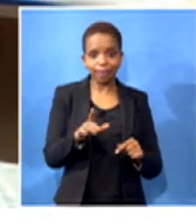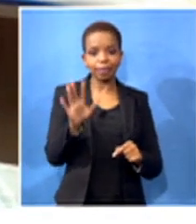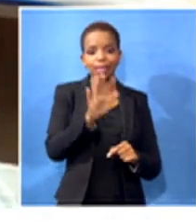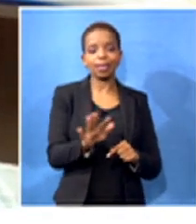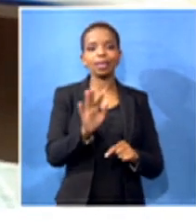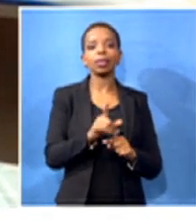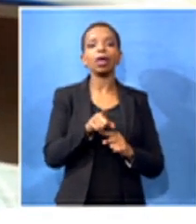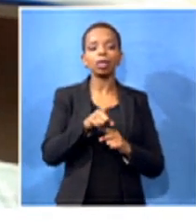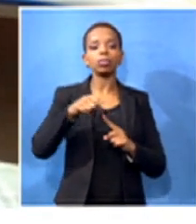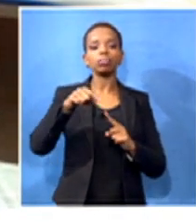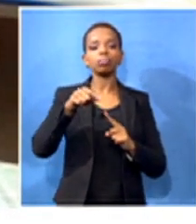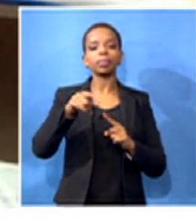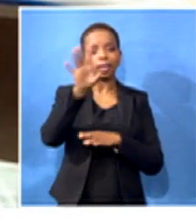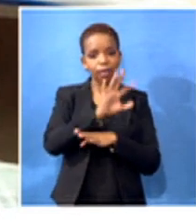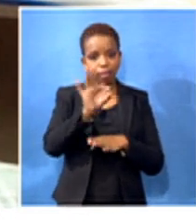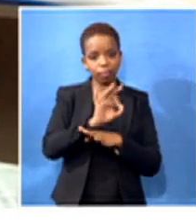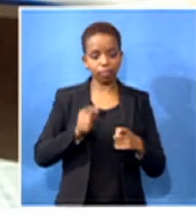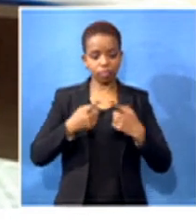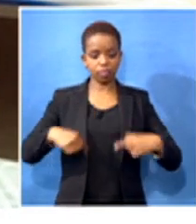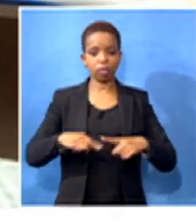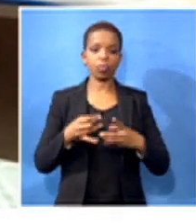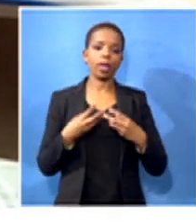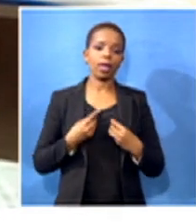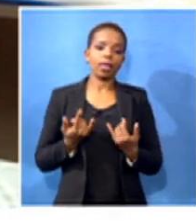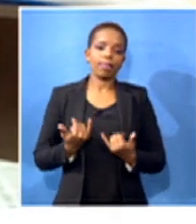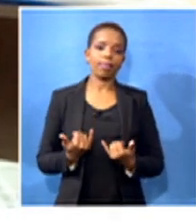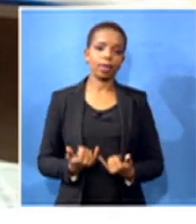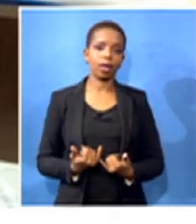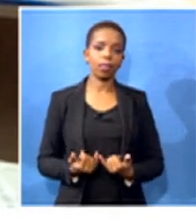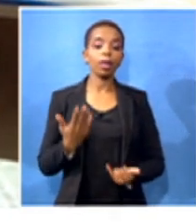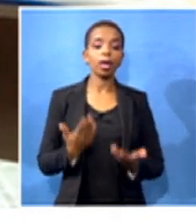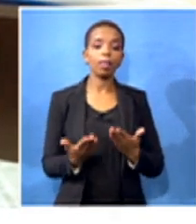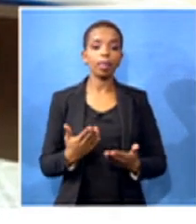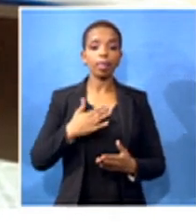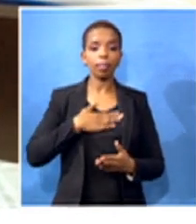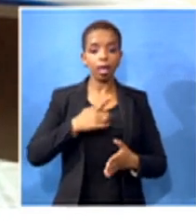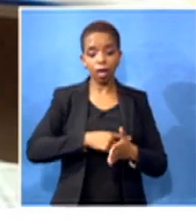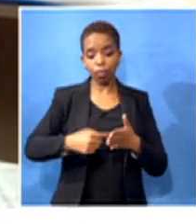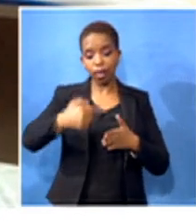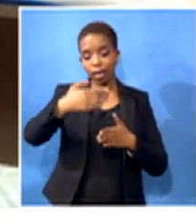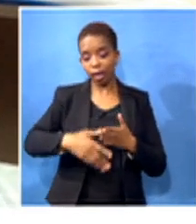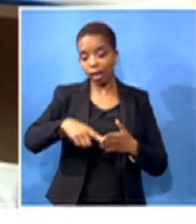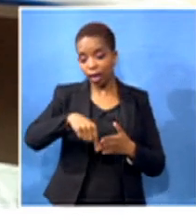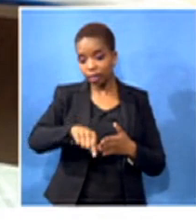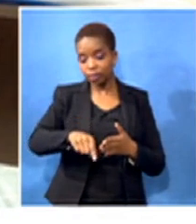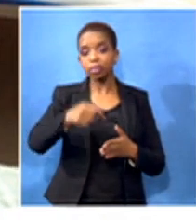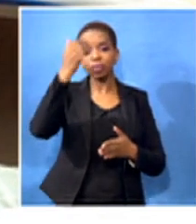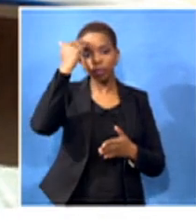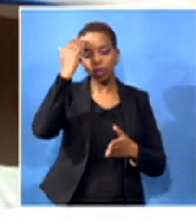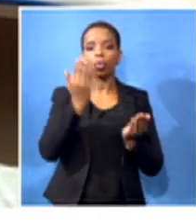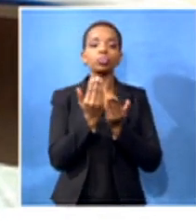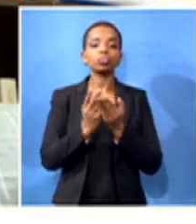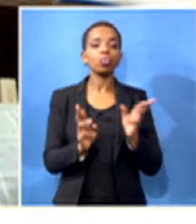the contingency plans that we can put in place. Should by the weekend we know that there are schools that are not ready in the province of